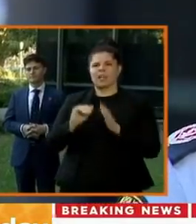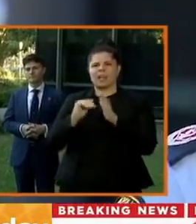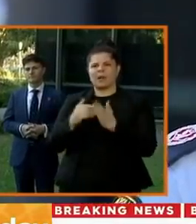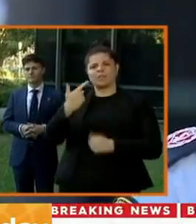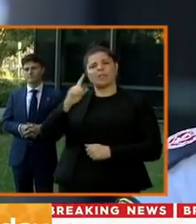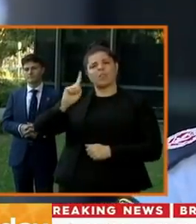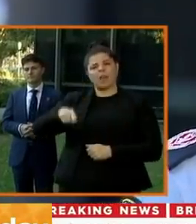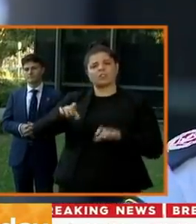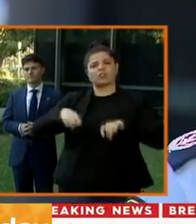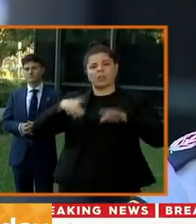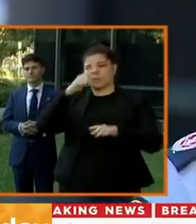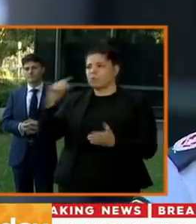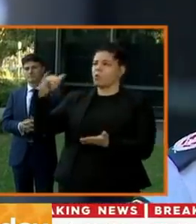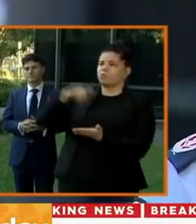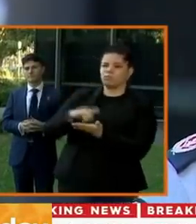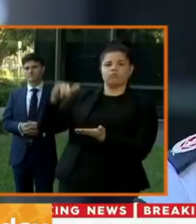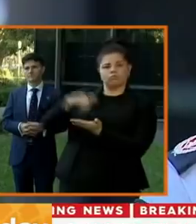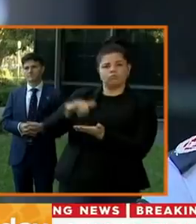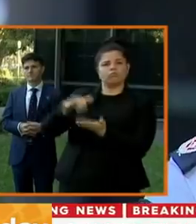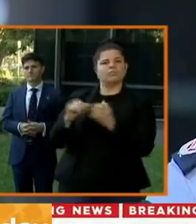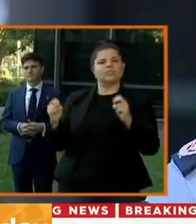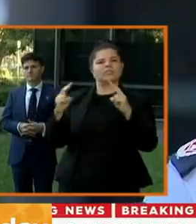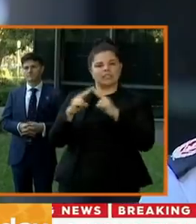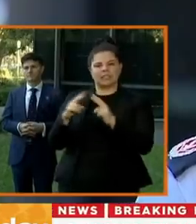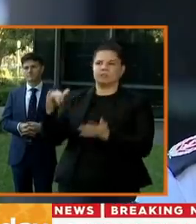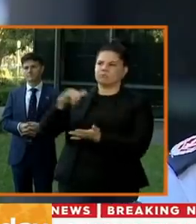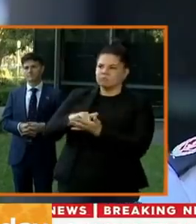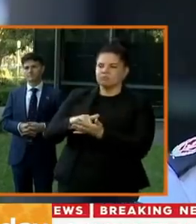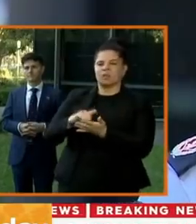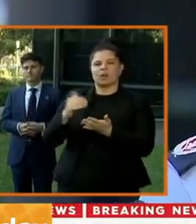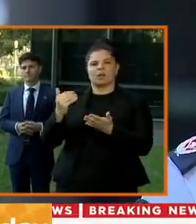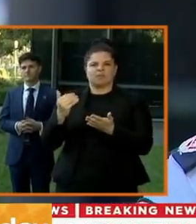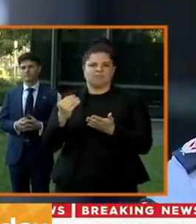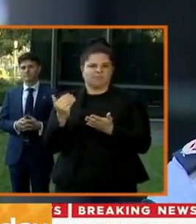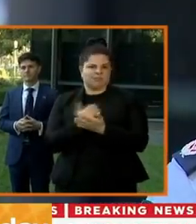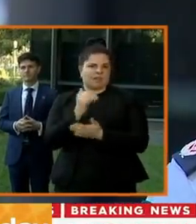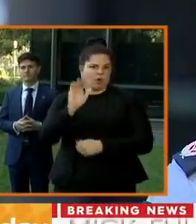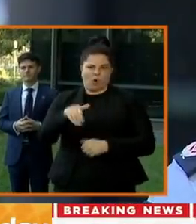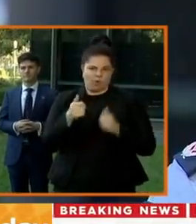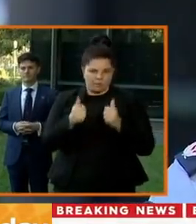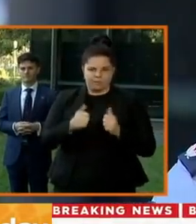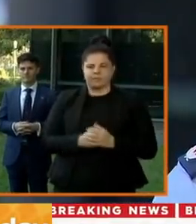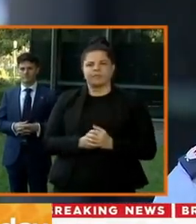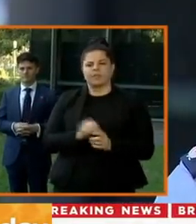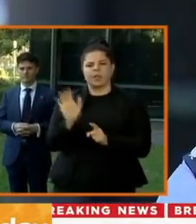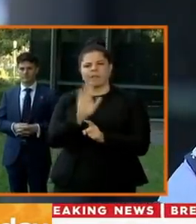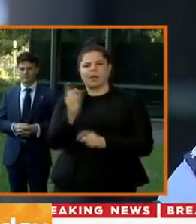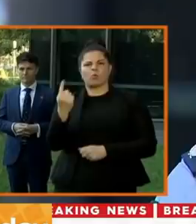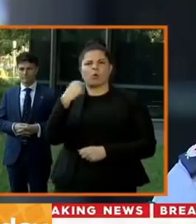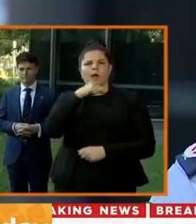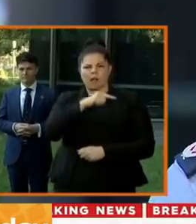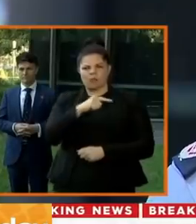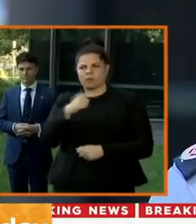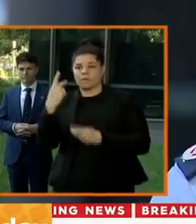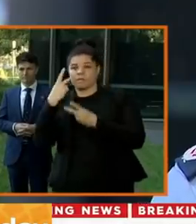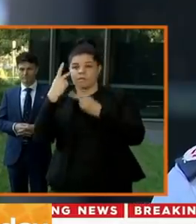also, thankfully, some 3,000 returned home safely. We're expecting around 100 international visitors to